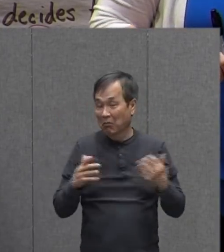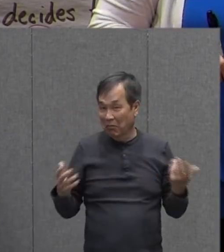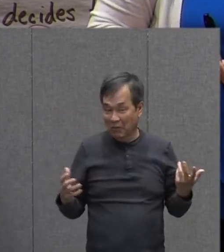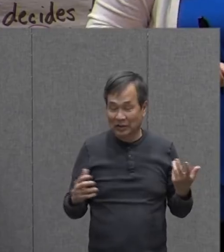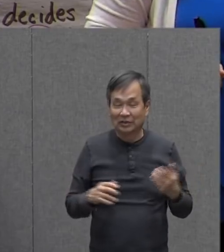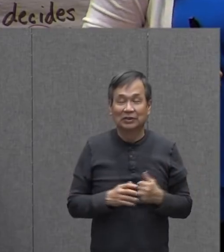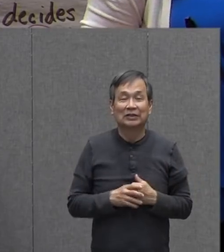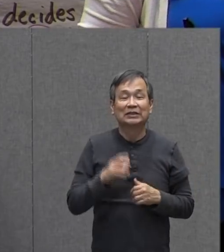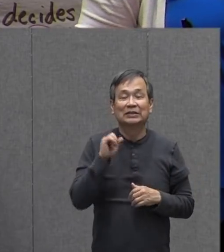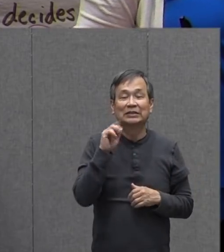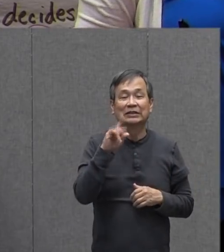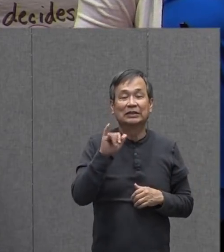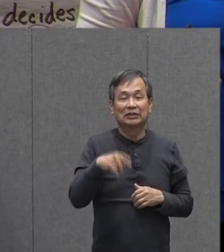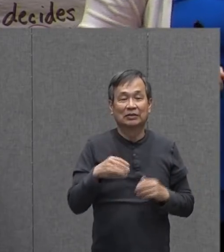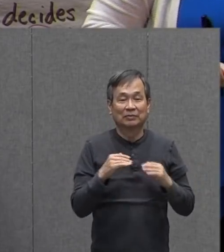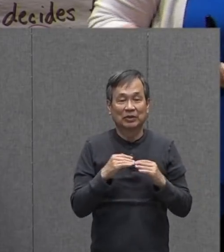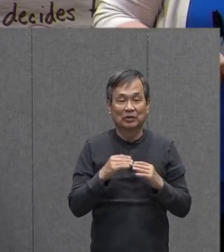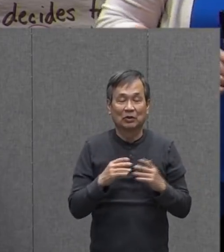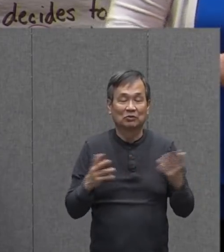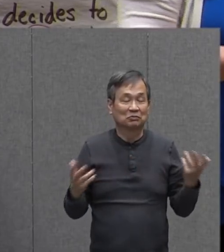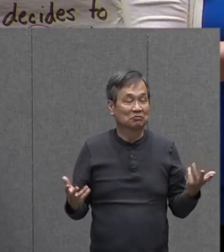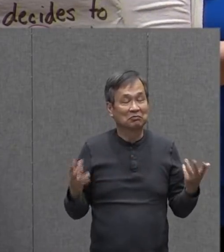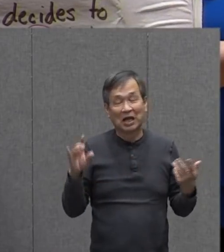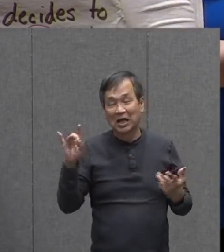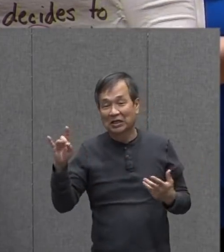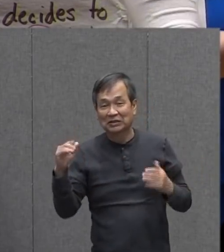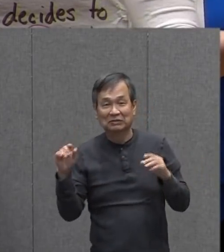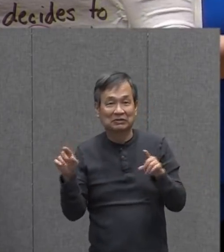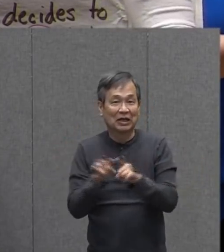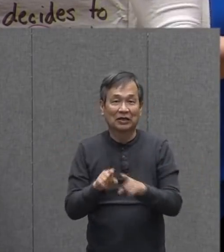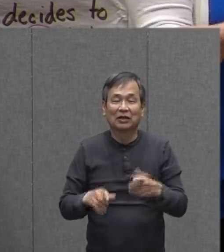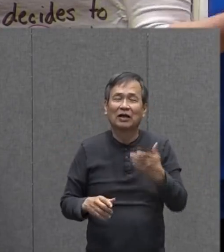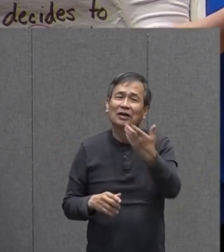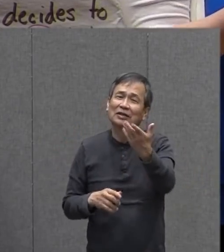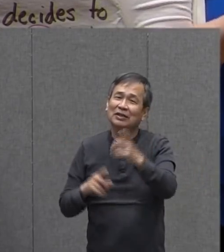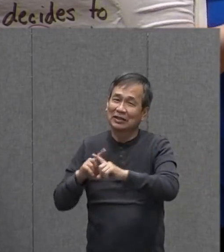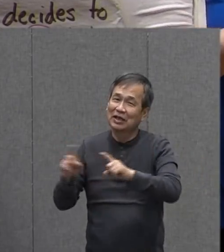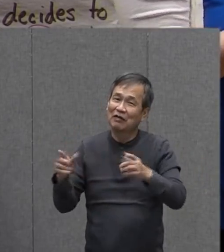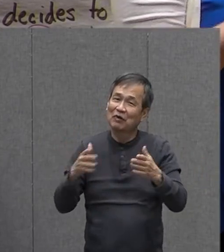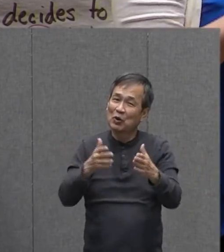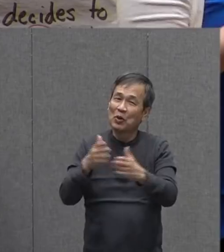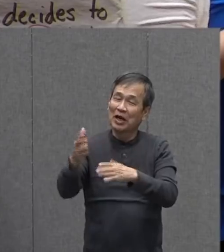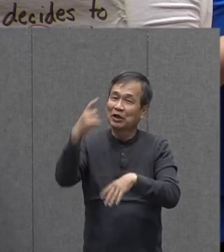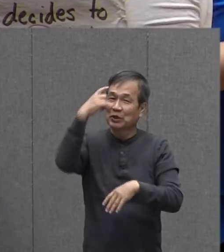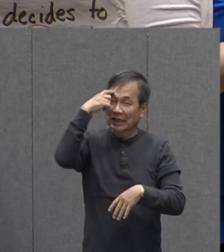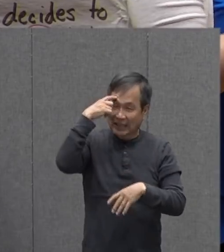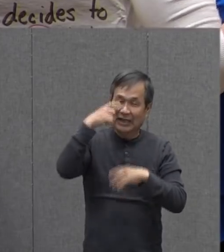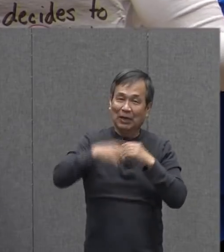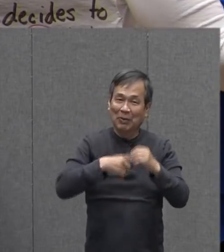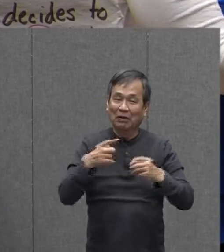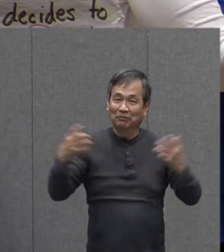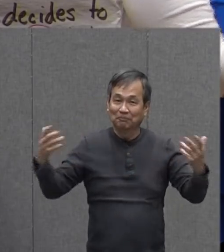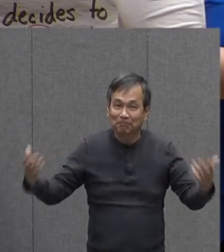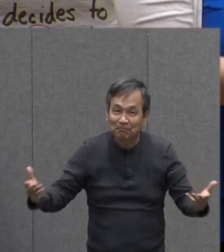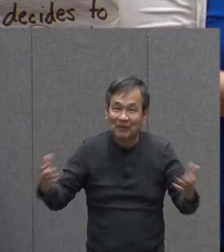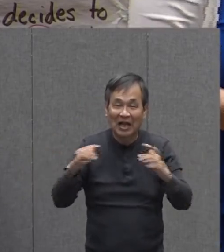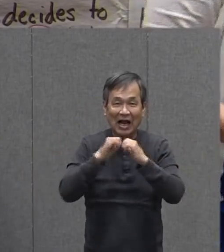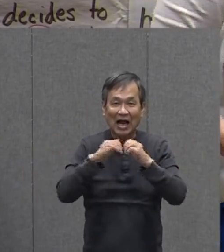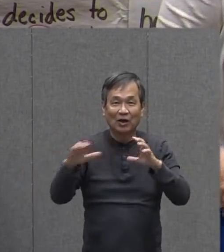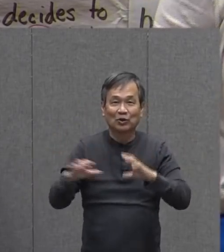8? Nope, that wouldn't work either. Again, we're talking about repeated addition. We're not talking about subtraction. That might be a